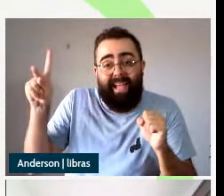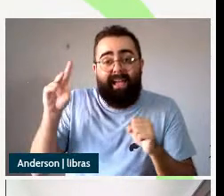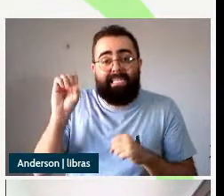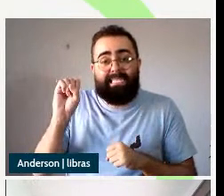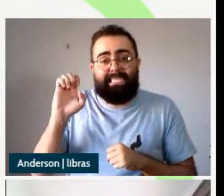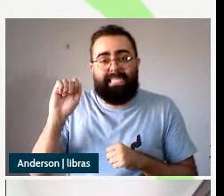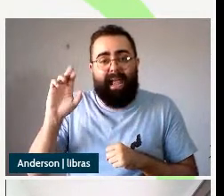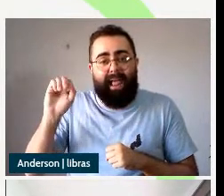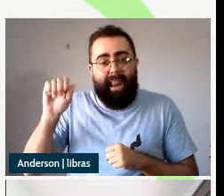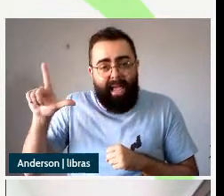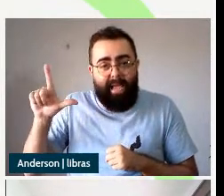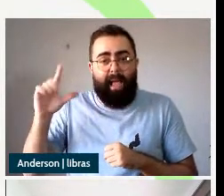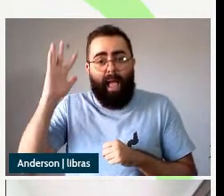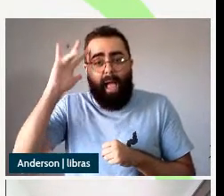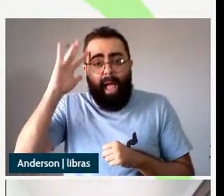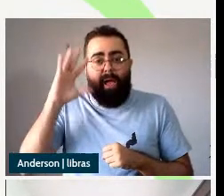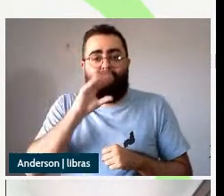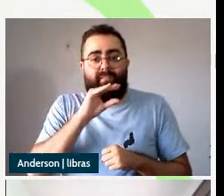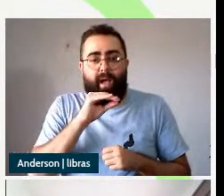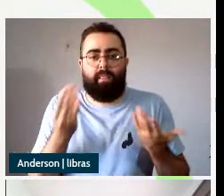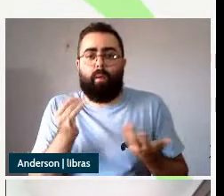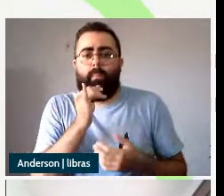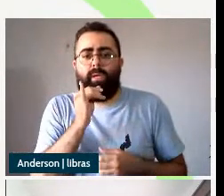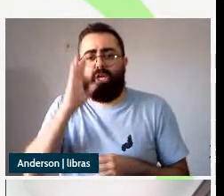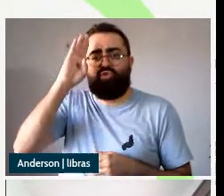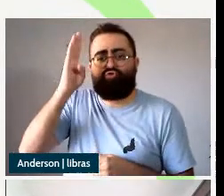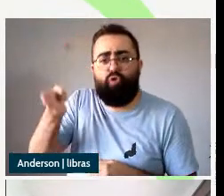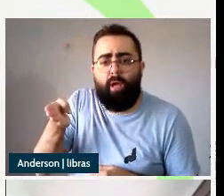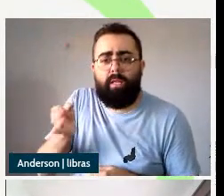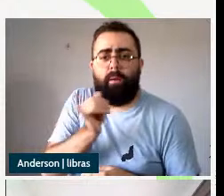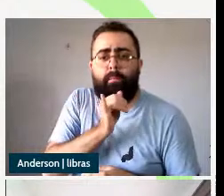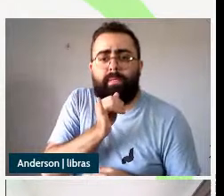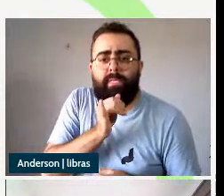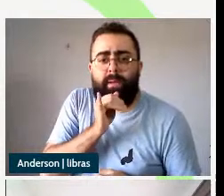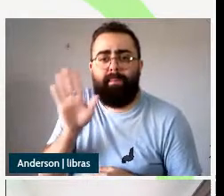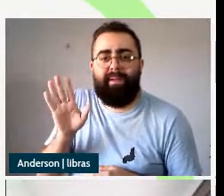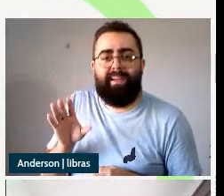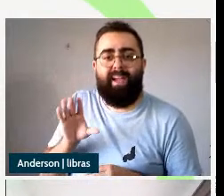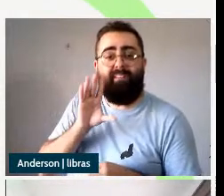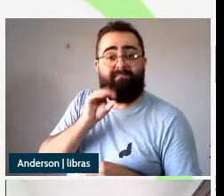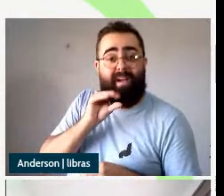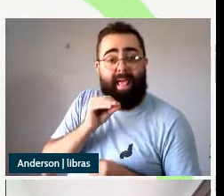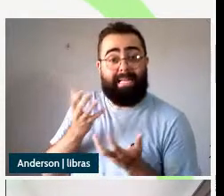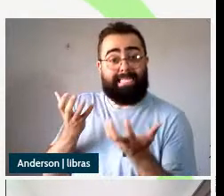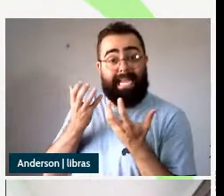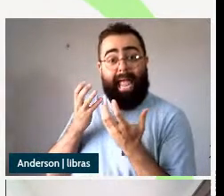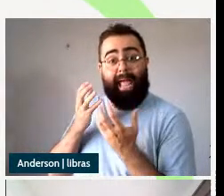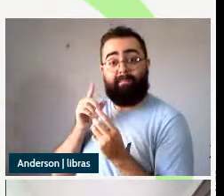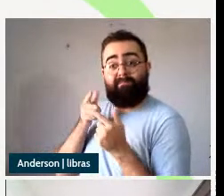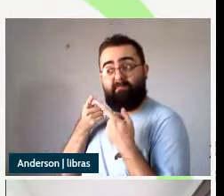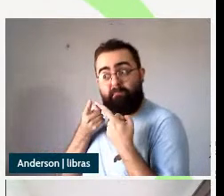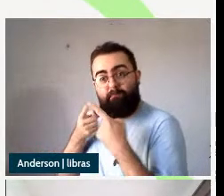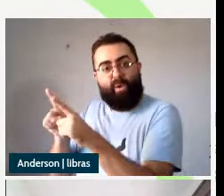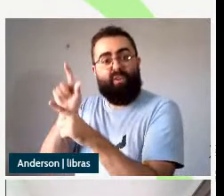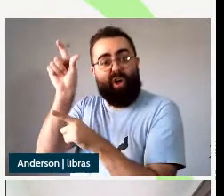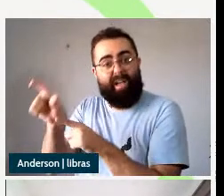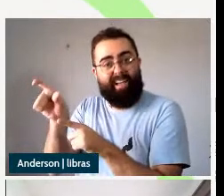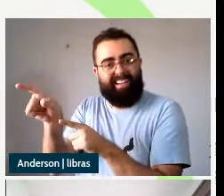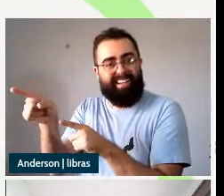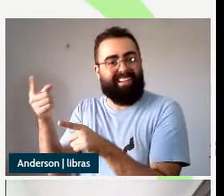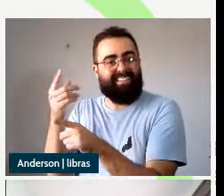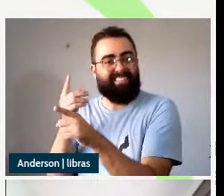In a directive the speaker wants the hero to do something. So when I tell you to pick something or to pick anything